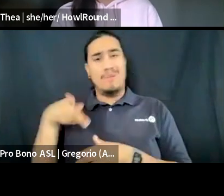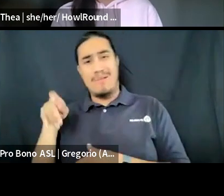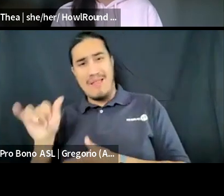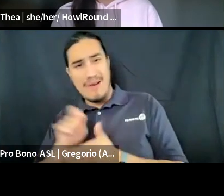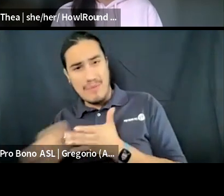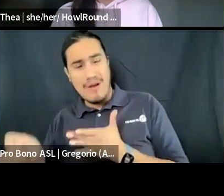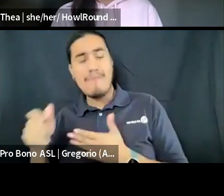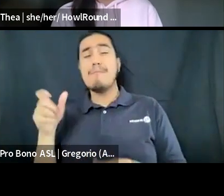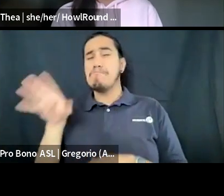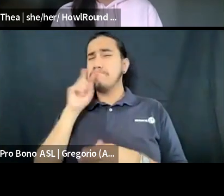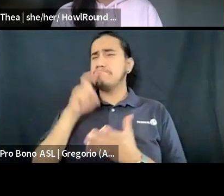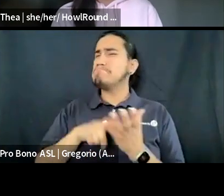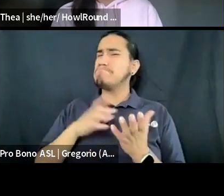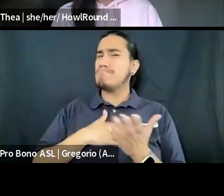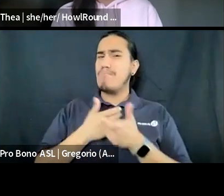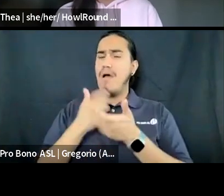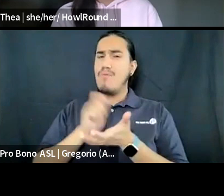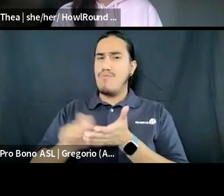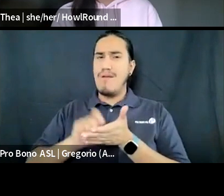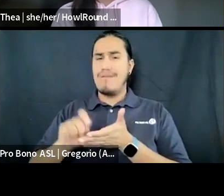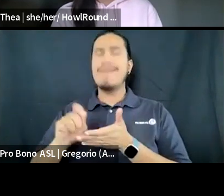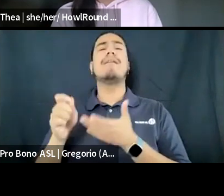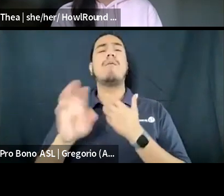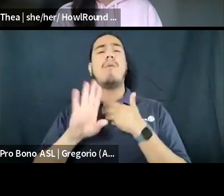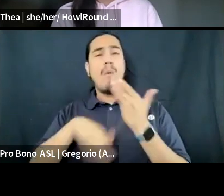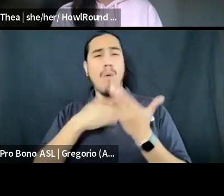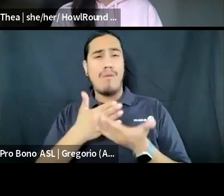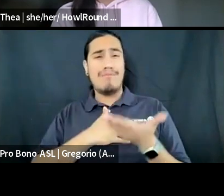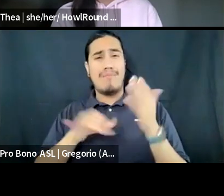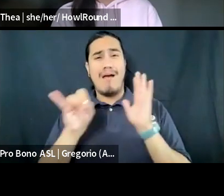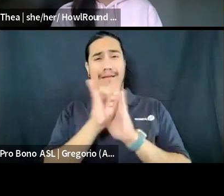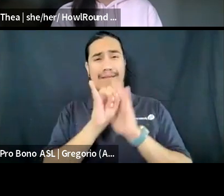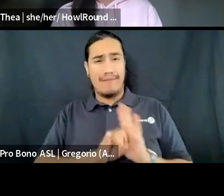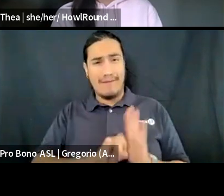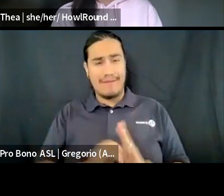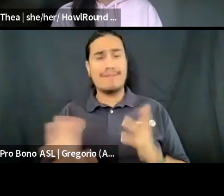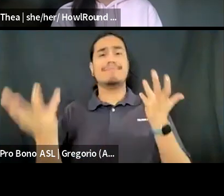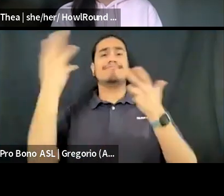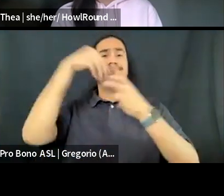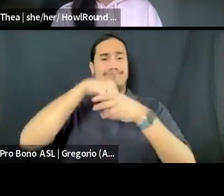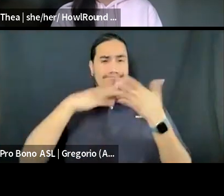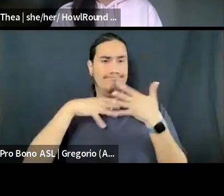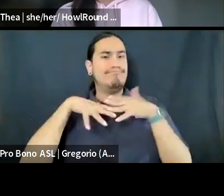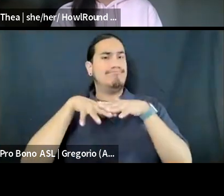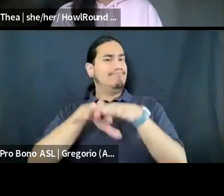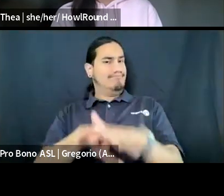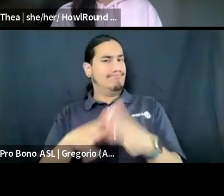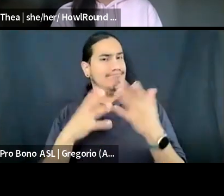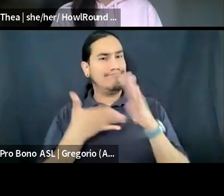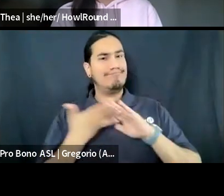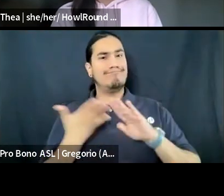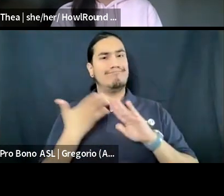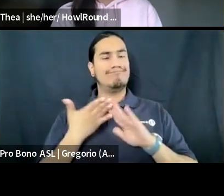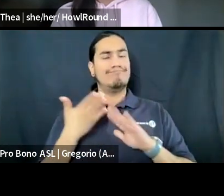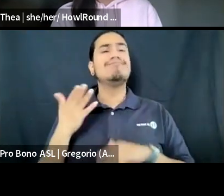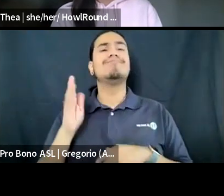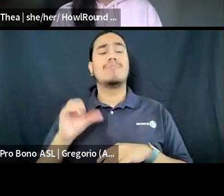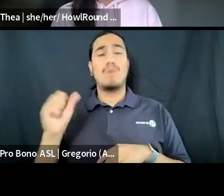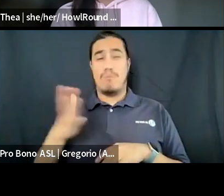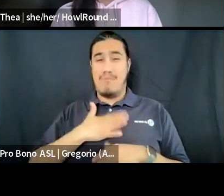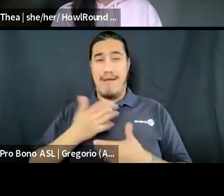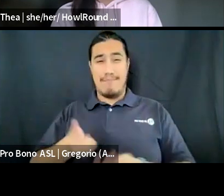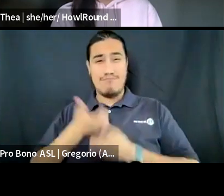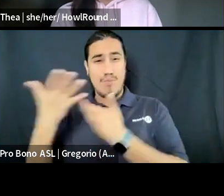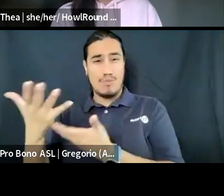my writing really embodies all of my identities simultaneously. And so I think that my poetry has a